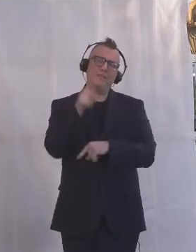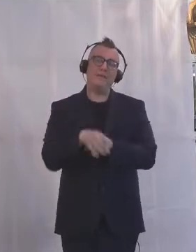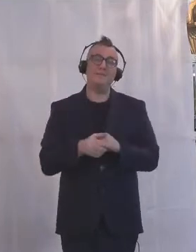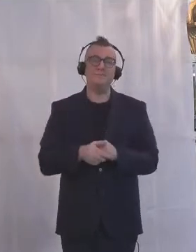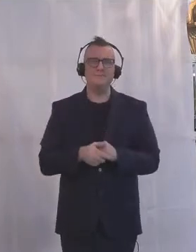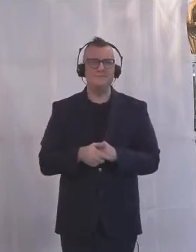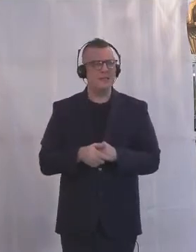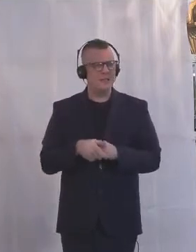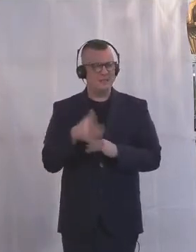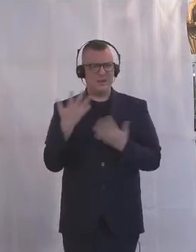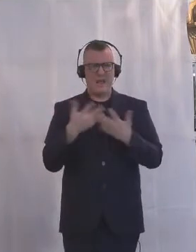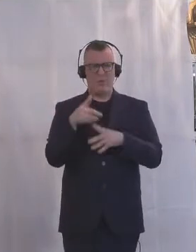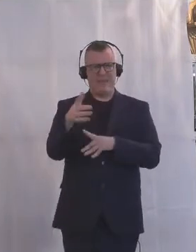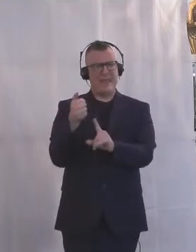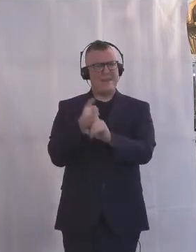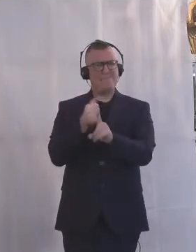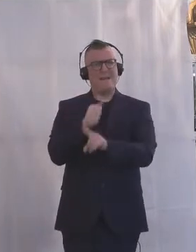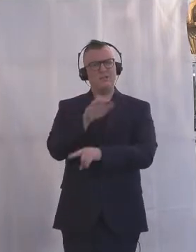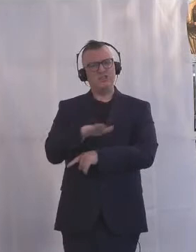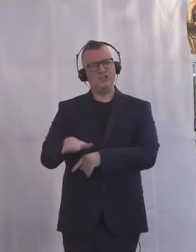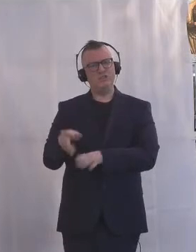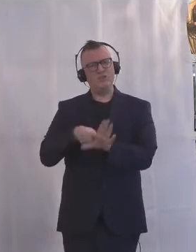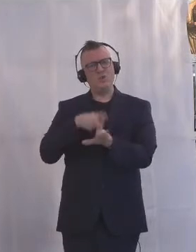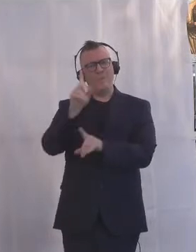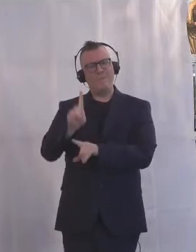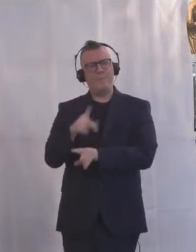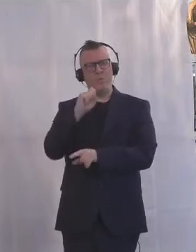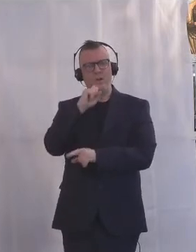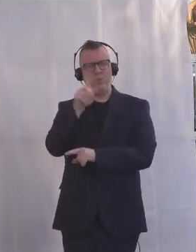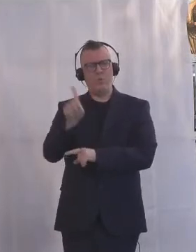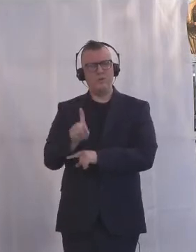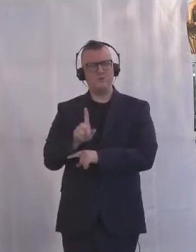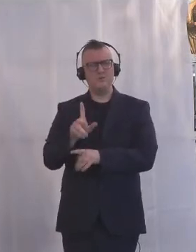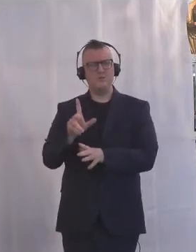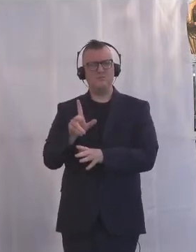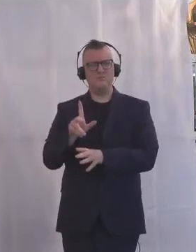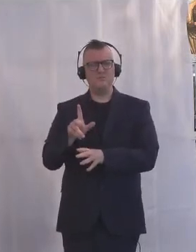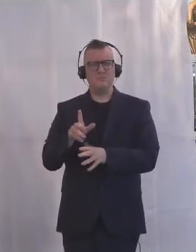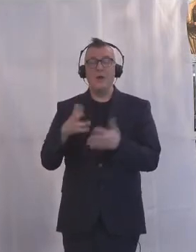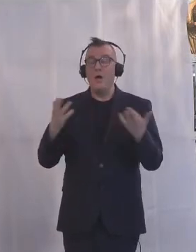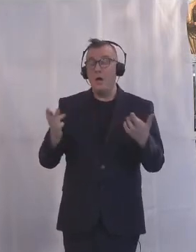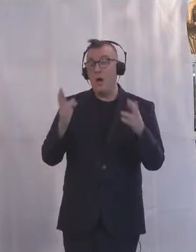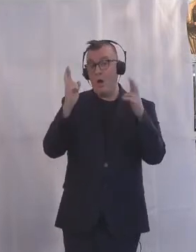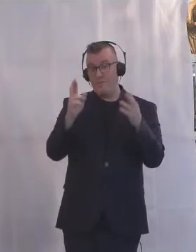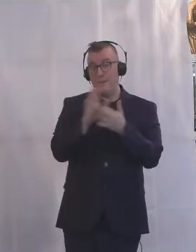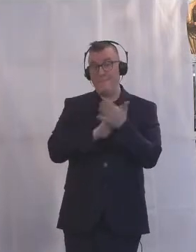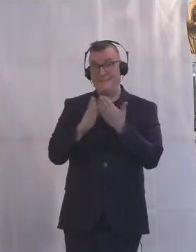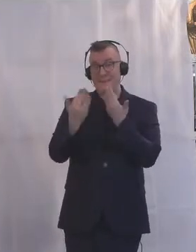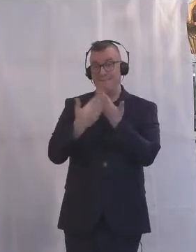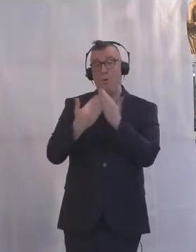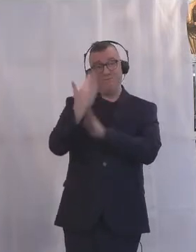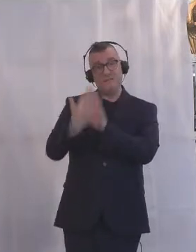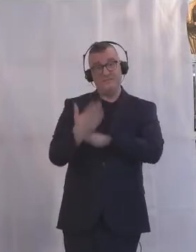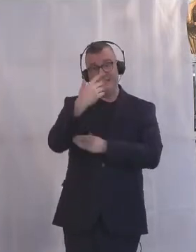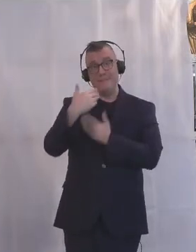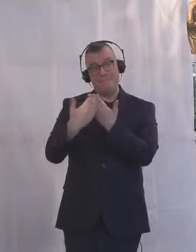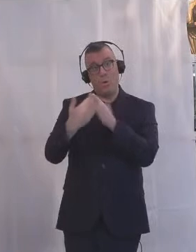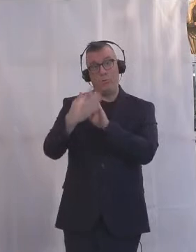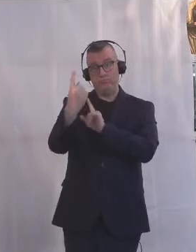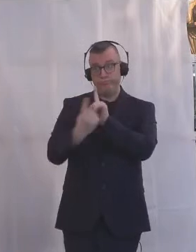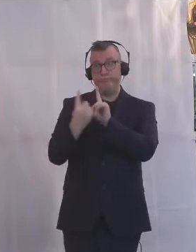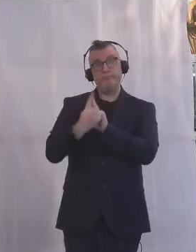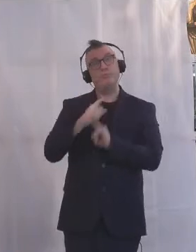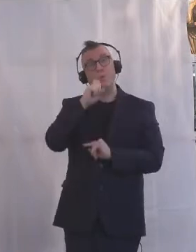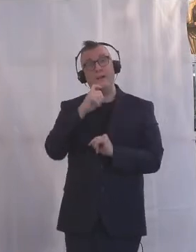on the children and young people that you work with? Will it sort of have any kind of relationship on? well, hopefully we'll be able to see more of them, because I have to say